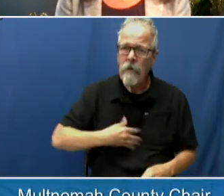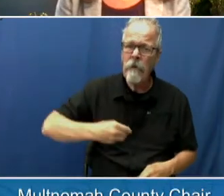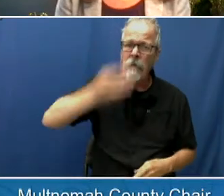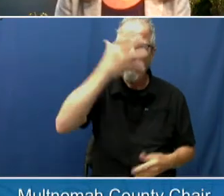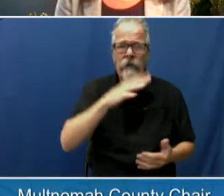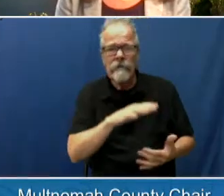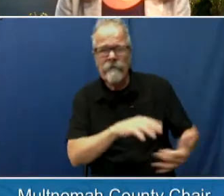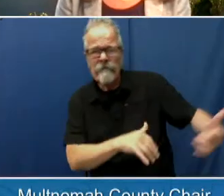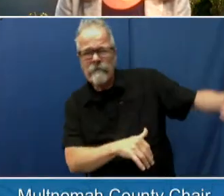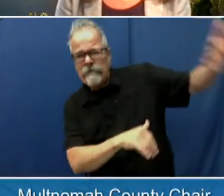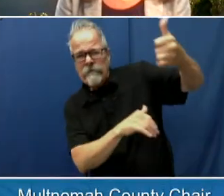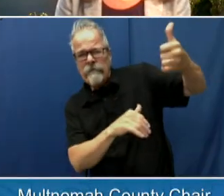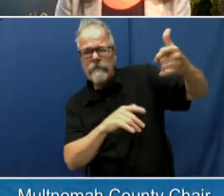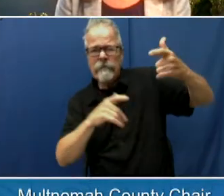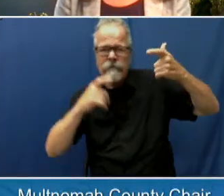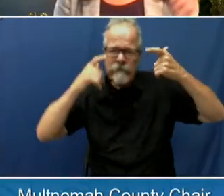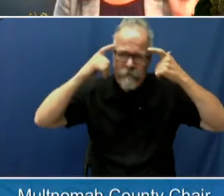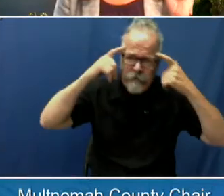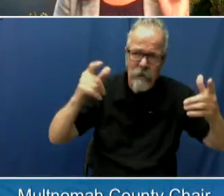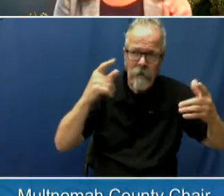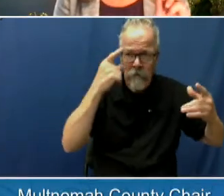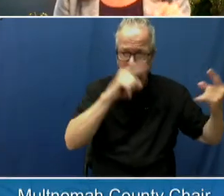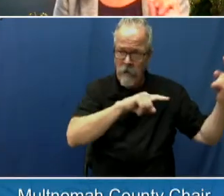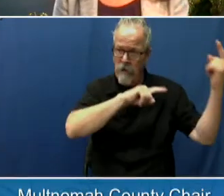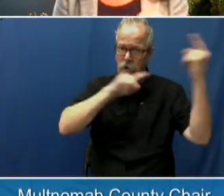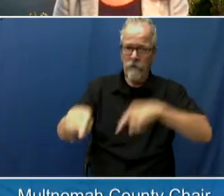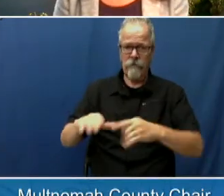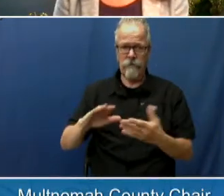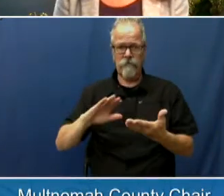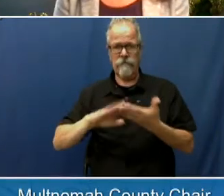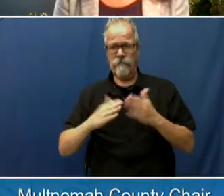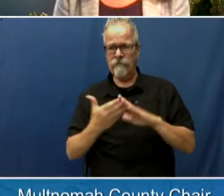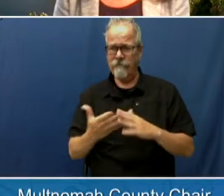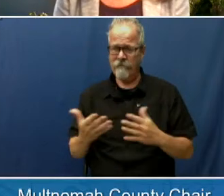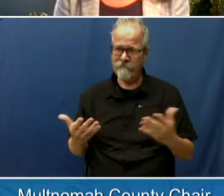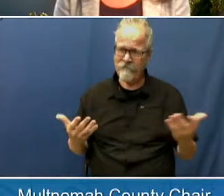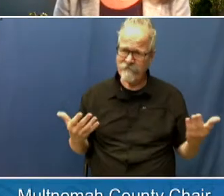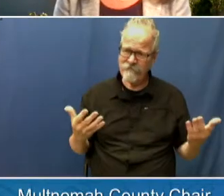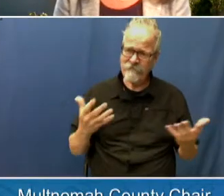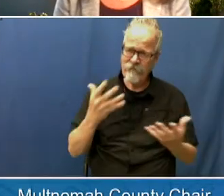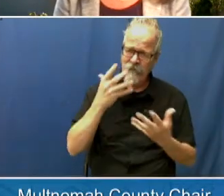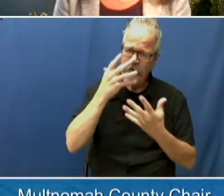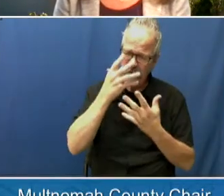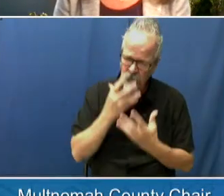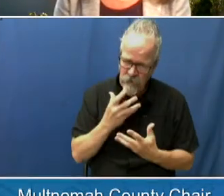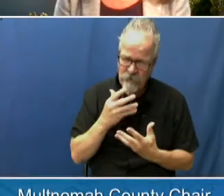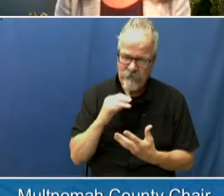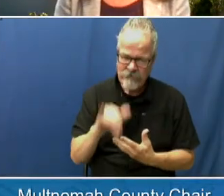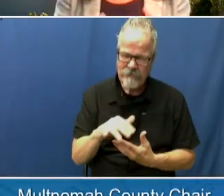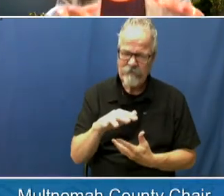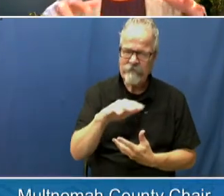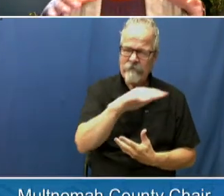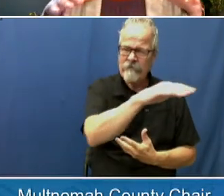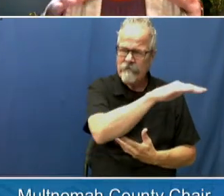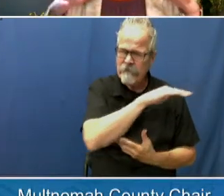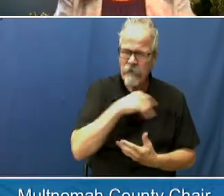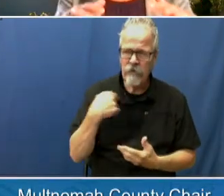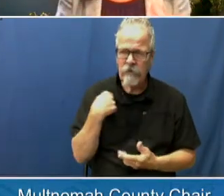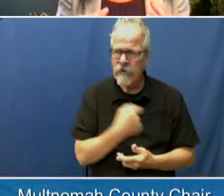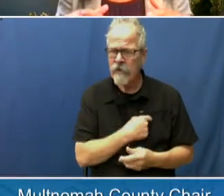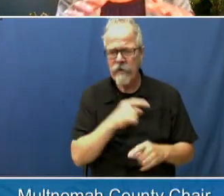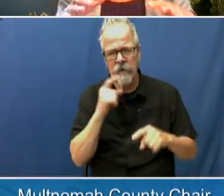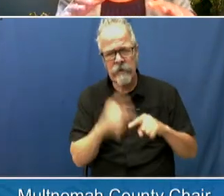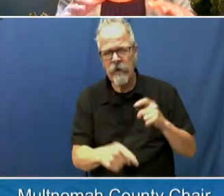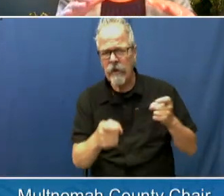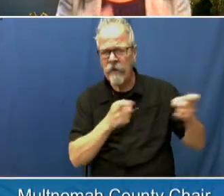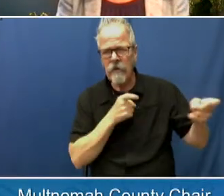from descending on our community this weekend. That is, unfortunately, another thing that's out of our control. But we're